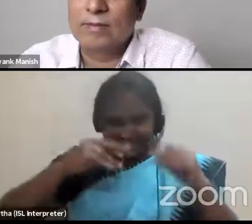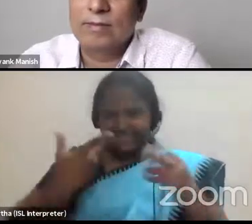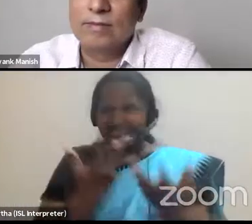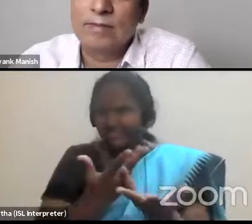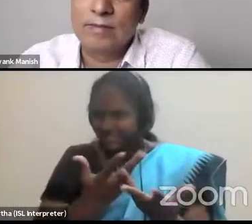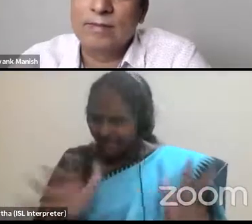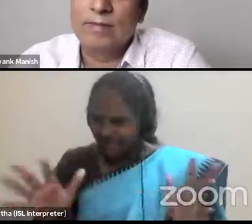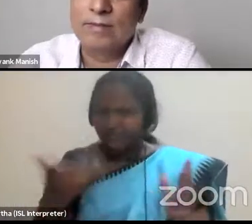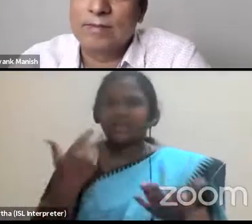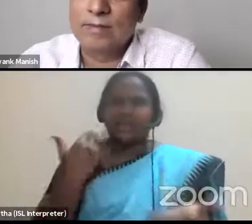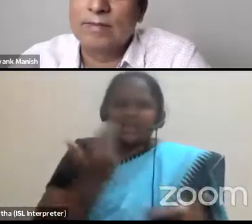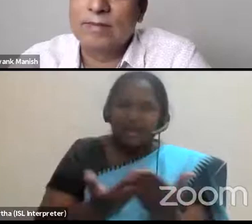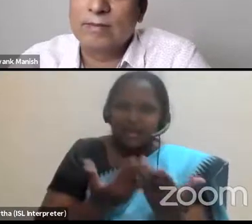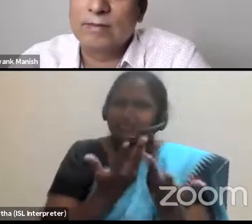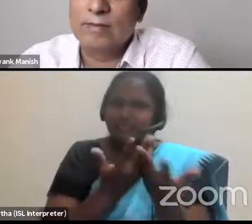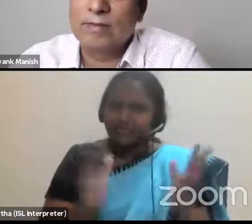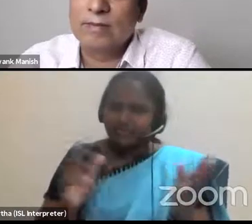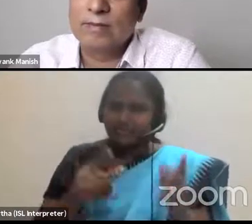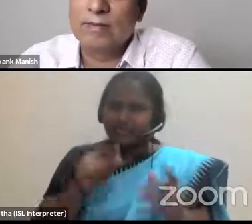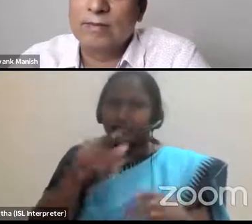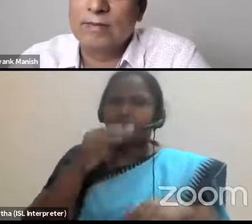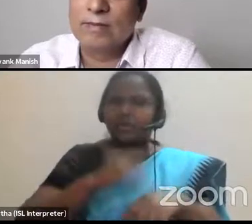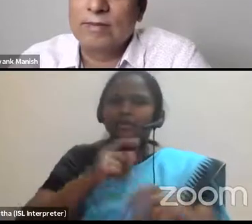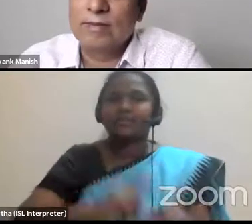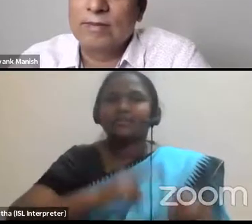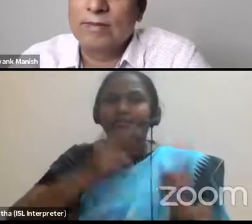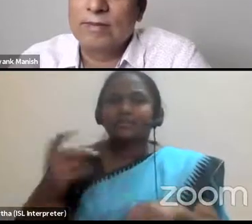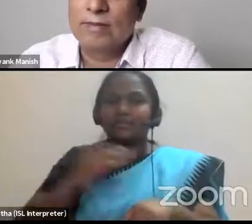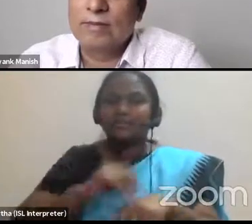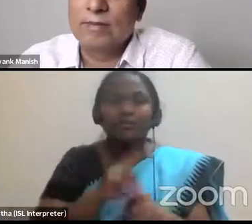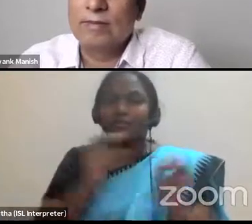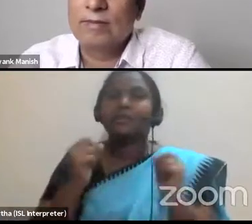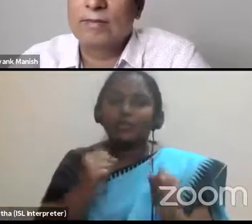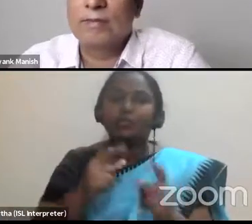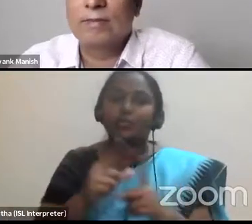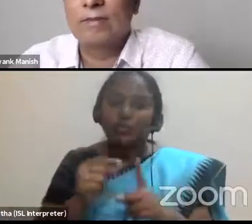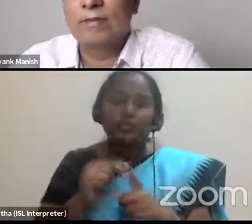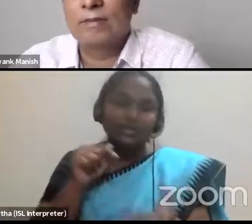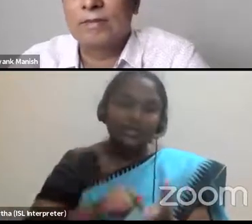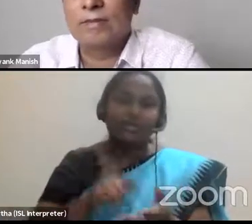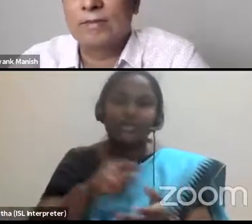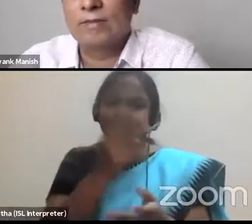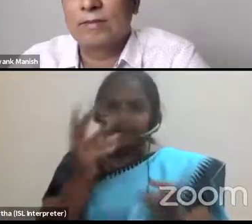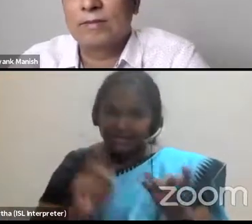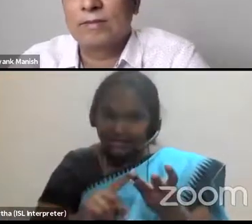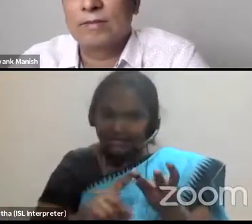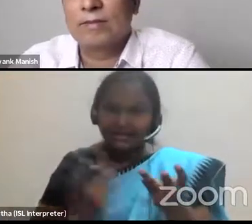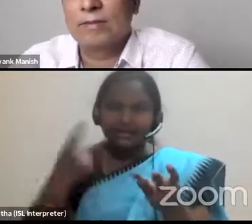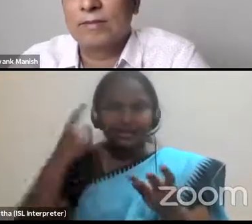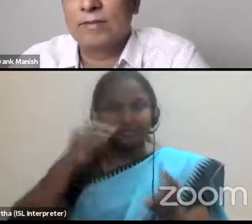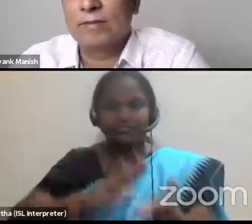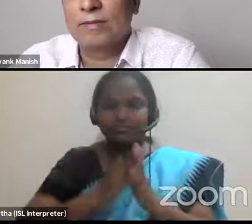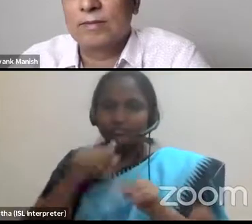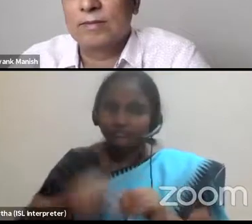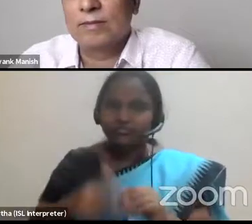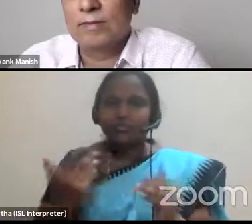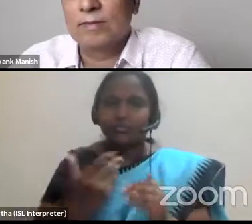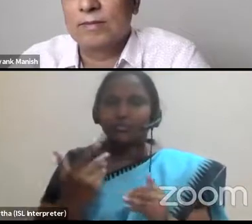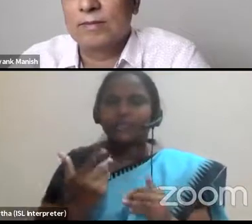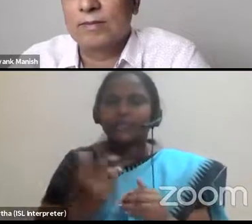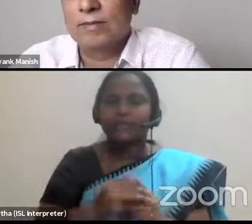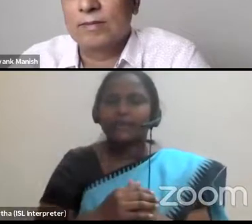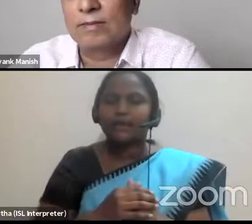and applying it something else, we call this transfer learning. It's very difficult to do that. The third part was it was conversational. It's not just